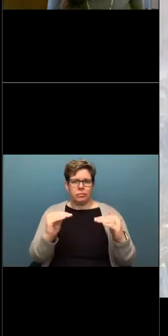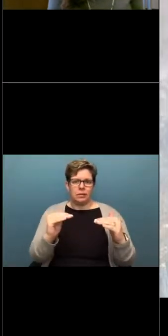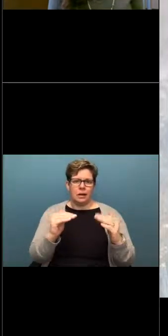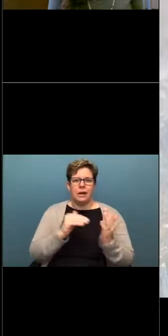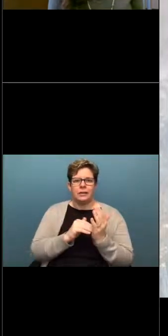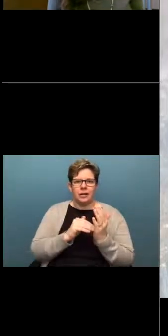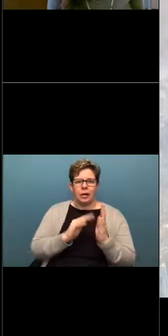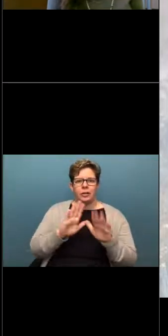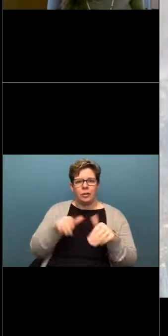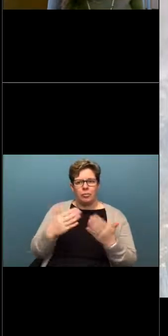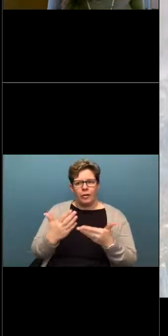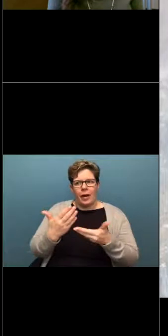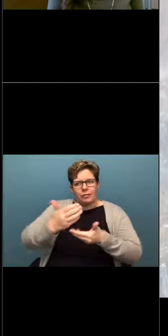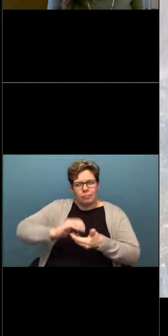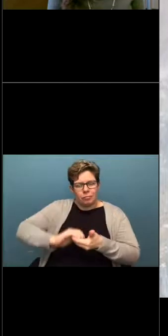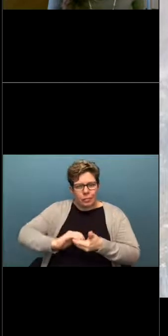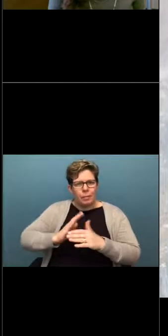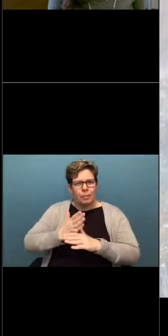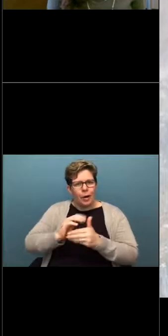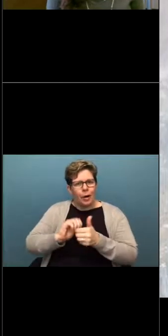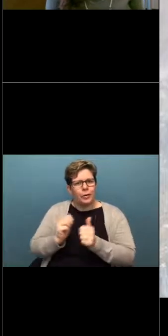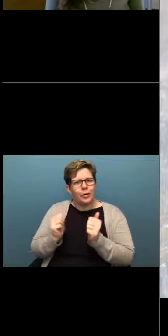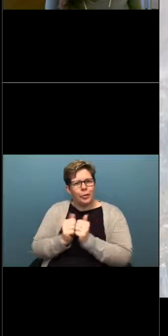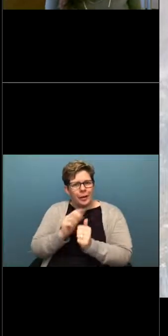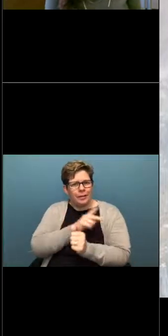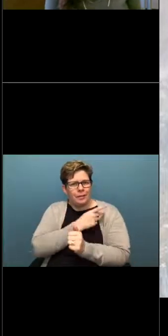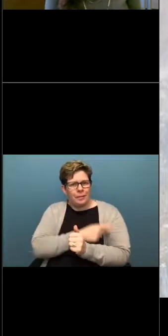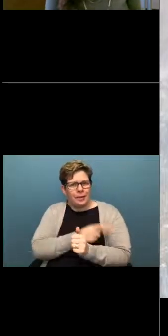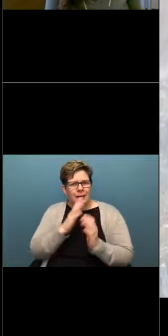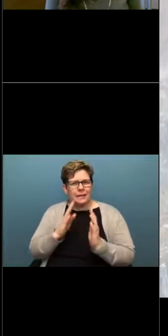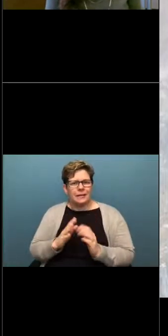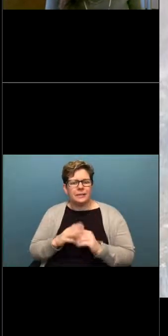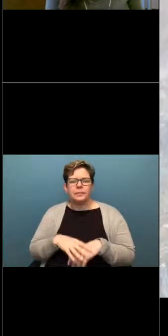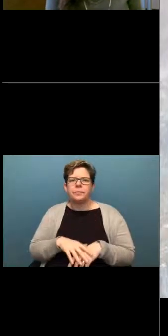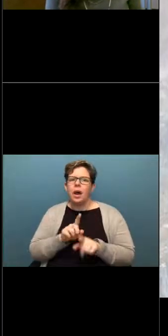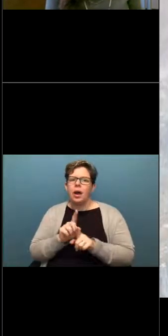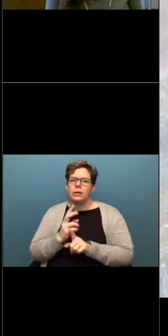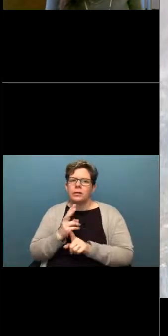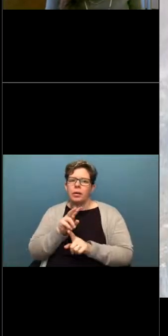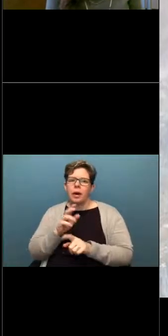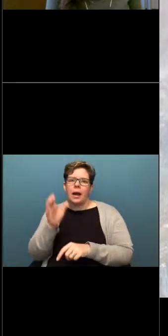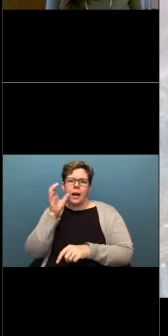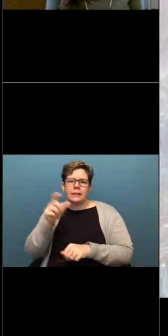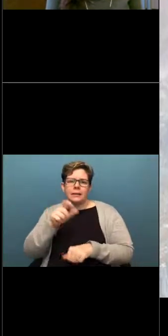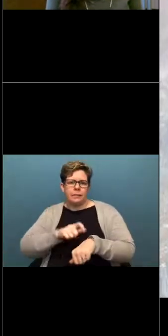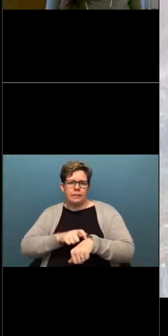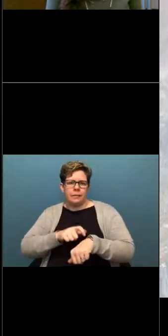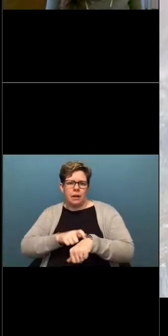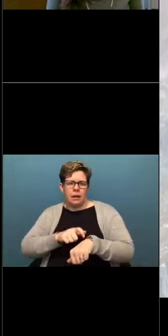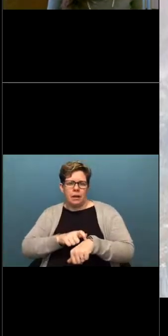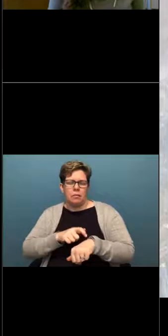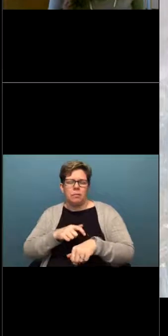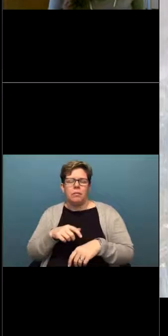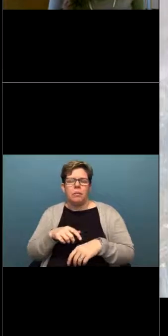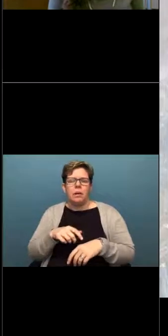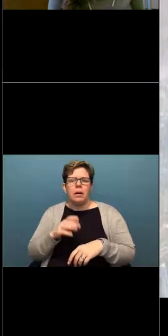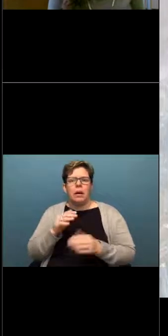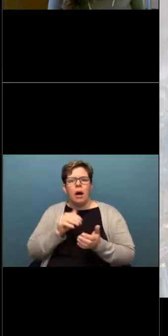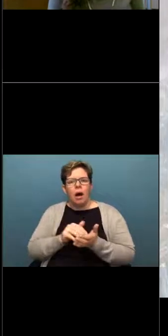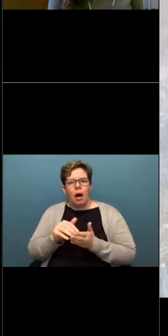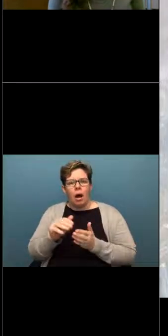your care alongside and beside you. Perception of time is a really important thing to talk about too, I believe, because